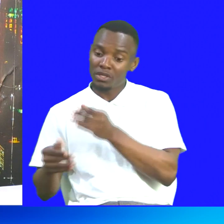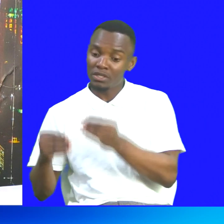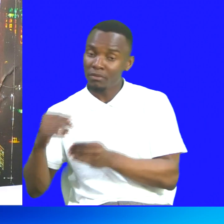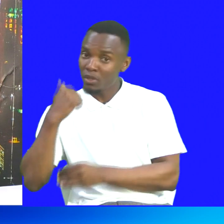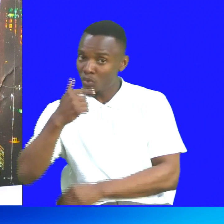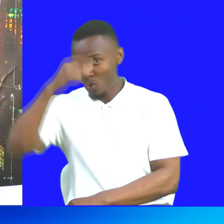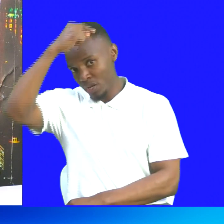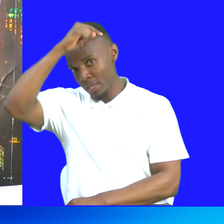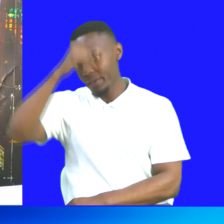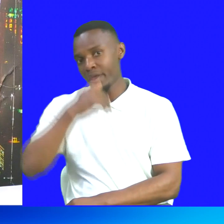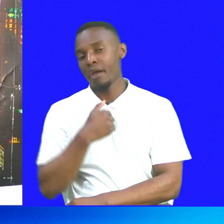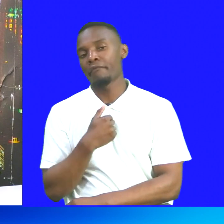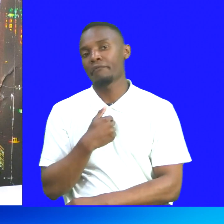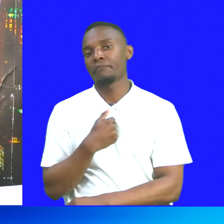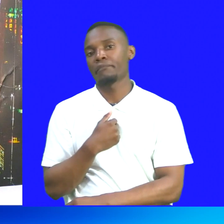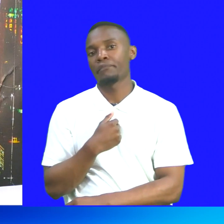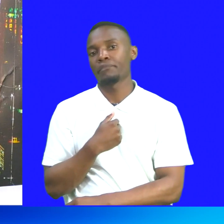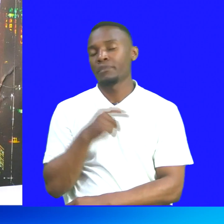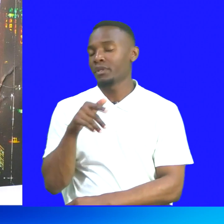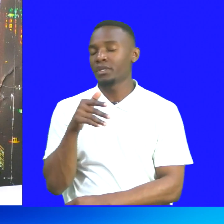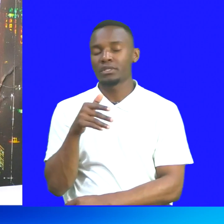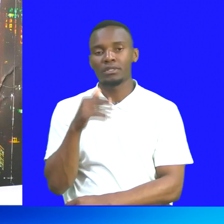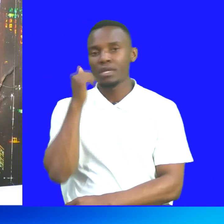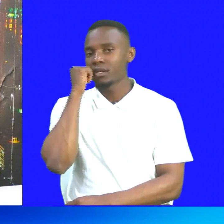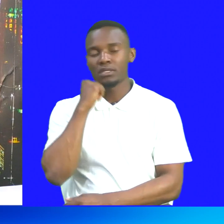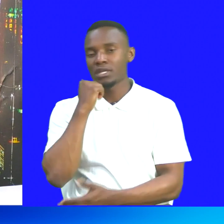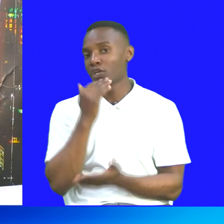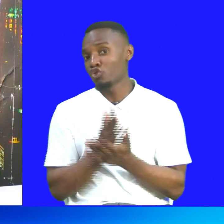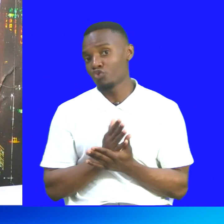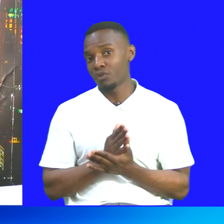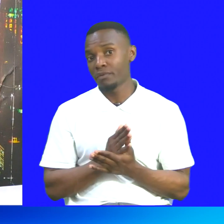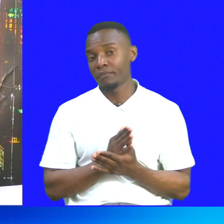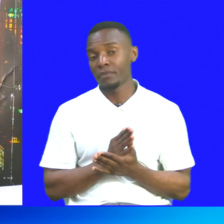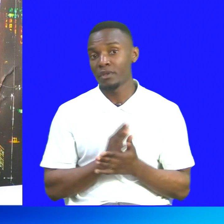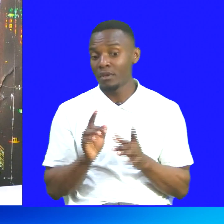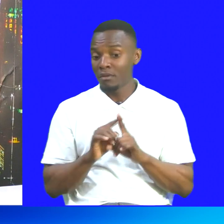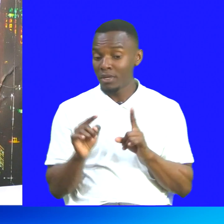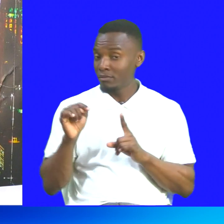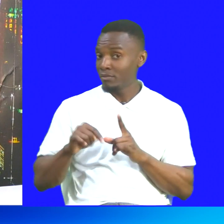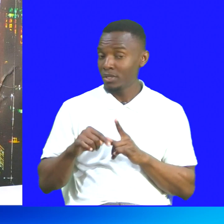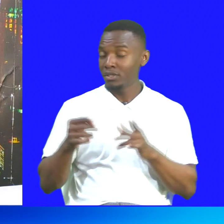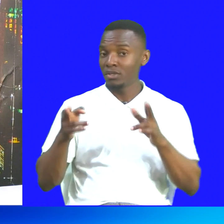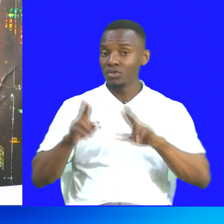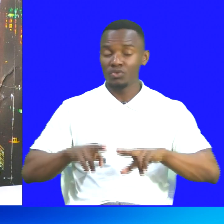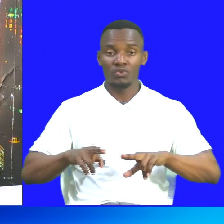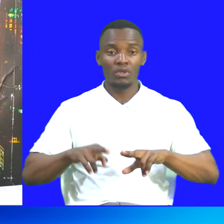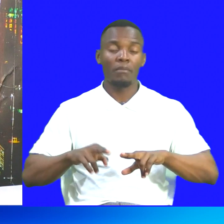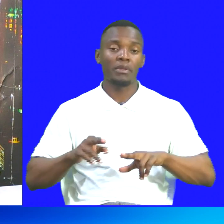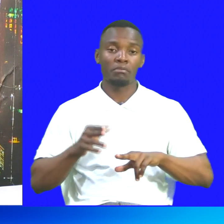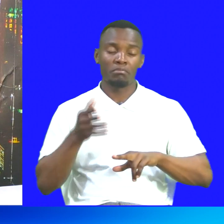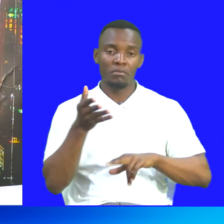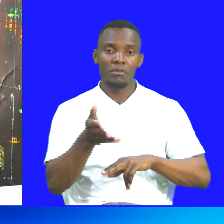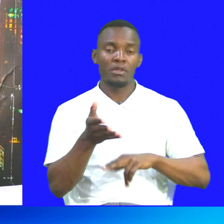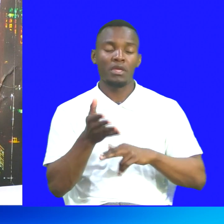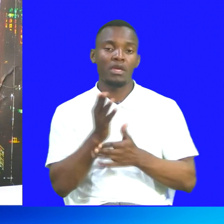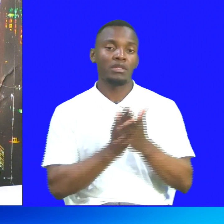holder. A sad fact, right? But this is what is happening